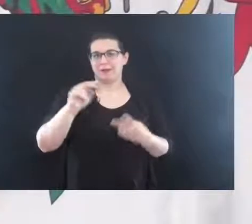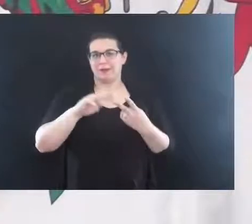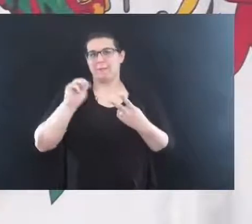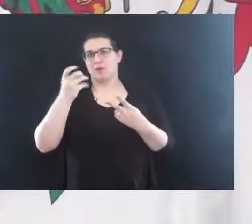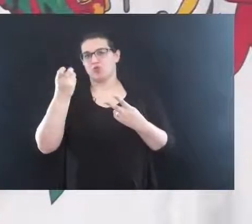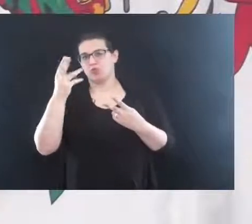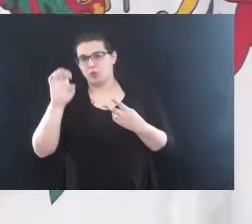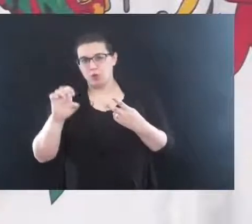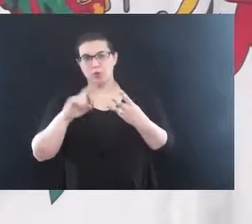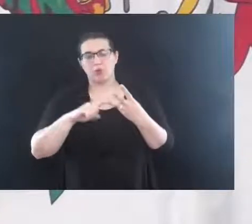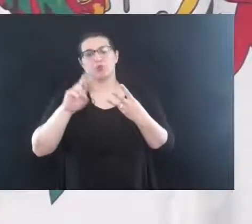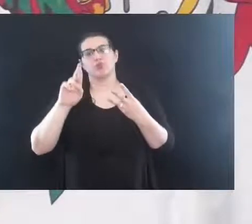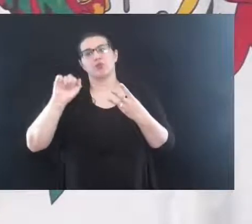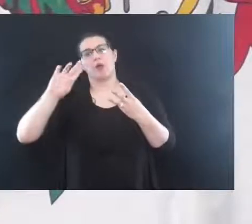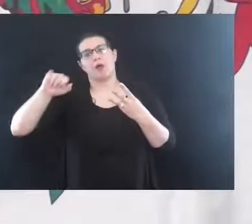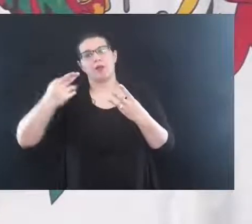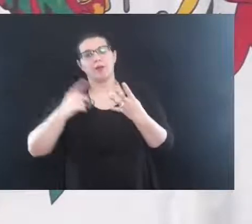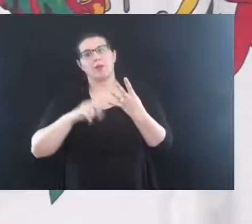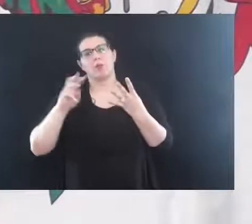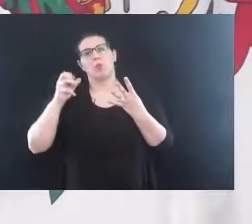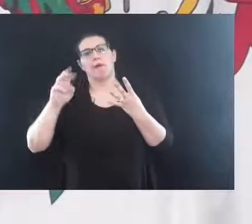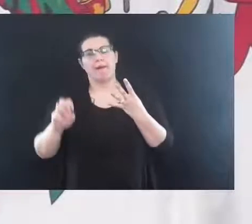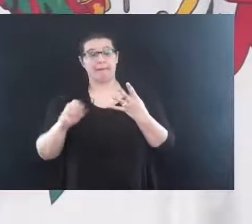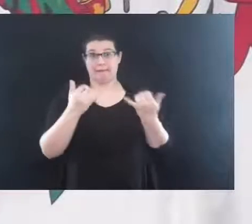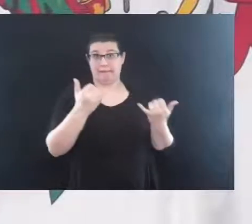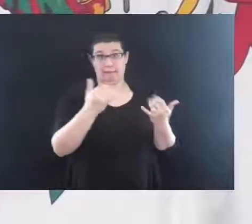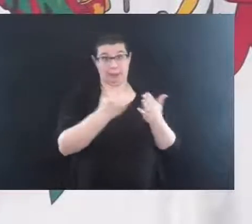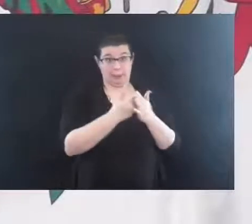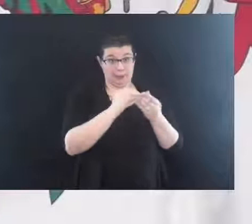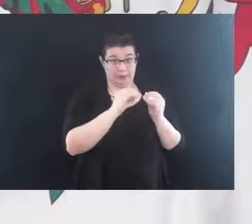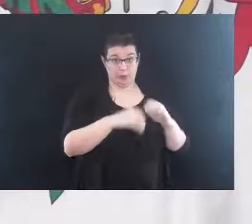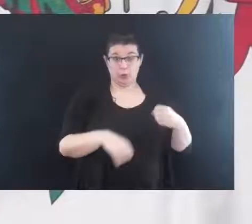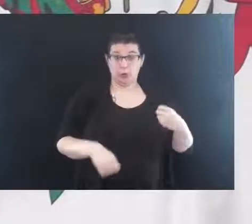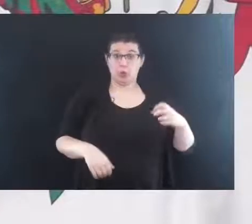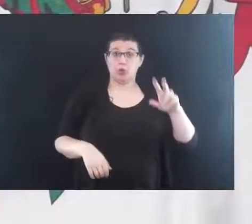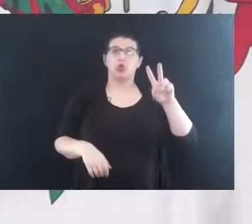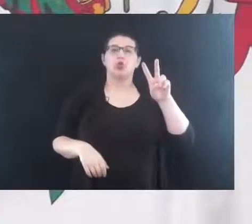Wayne counties. Get this number, we have now